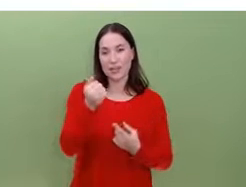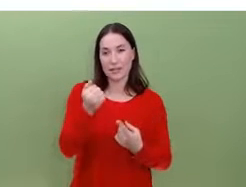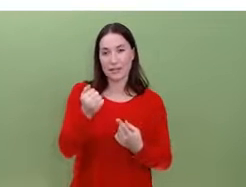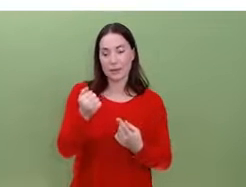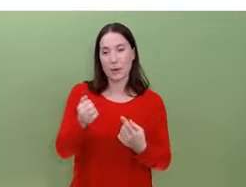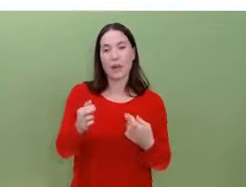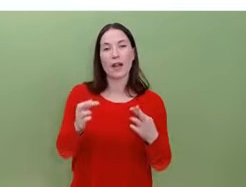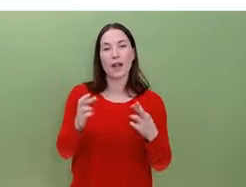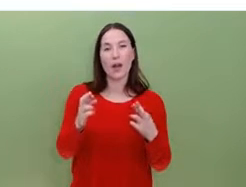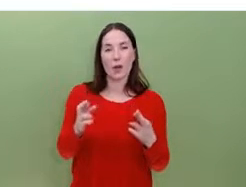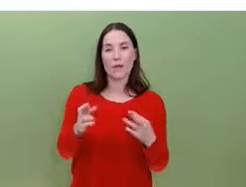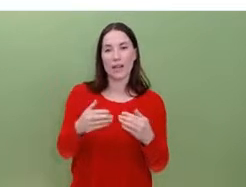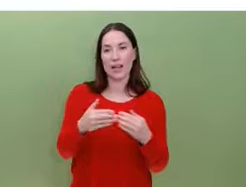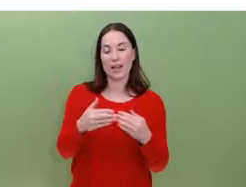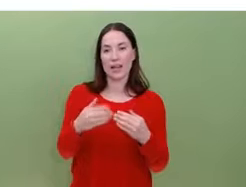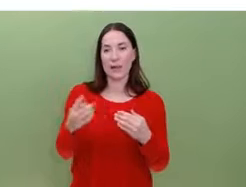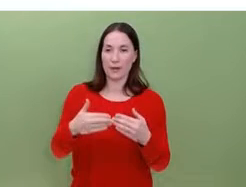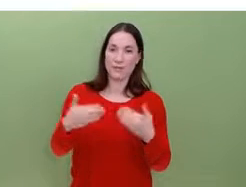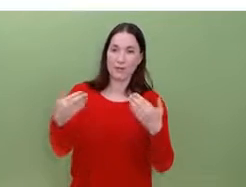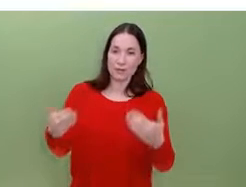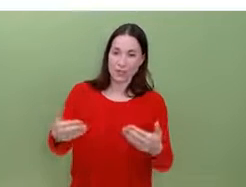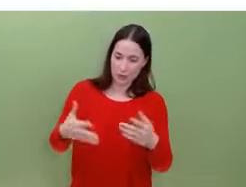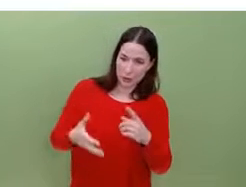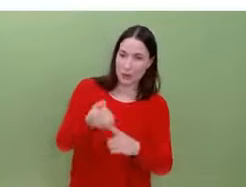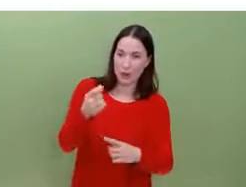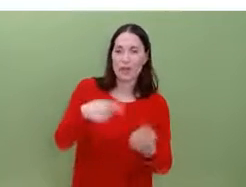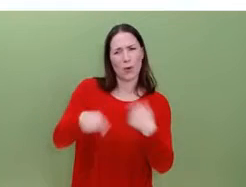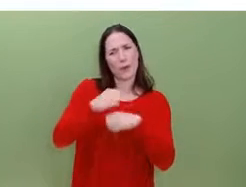are anything to go by. We are all committed to it.